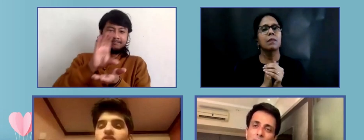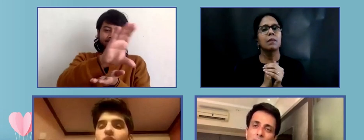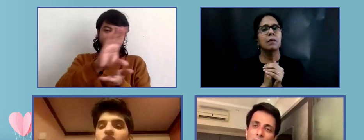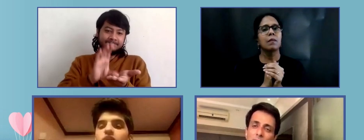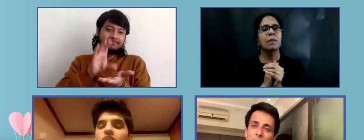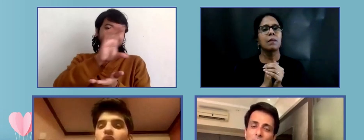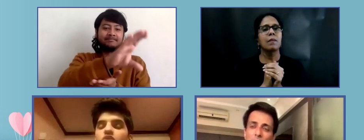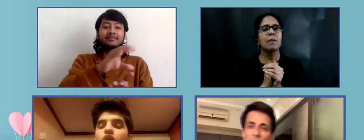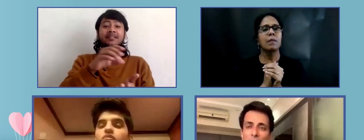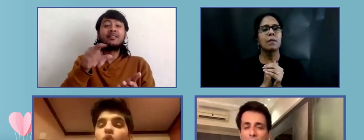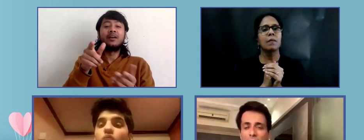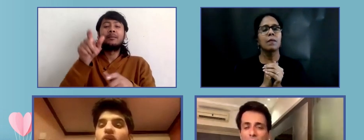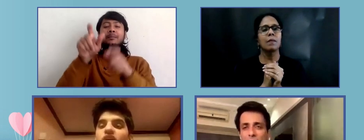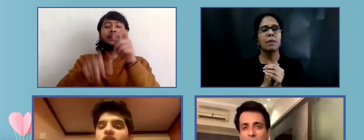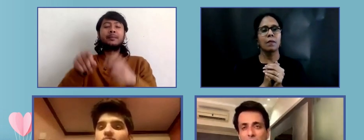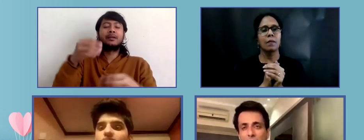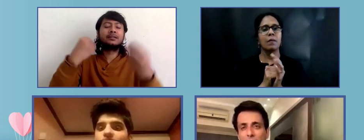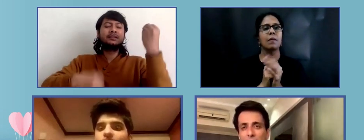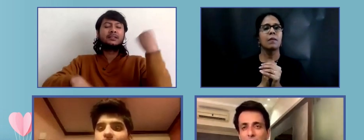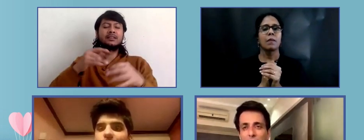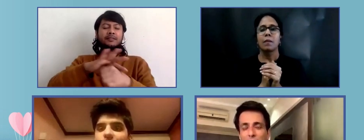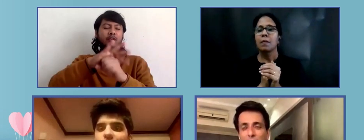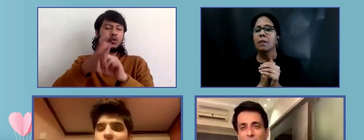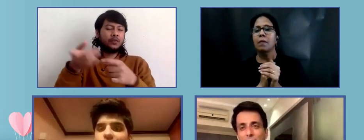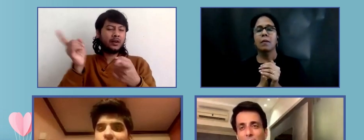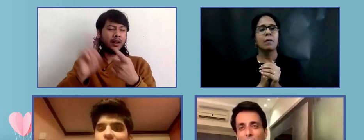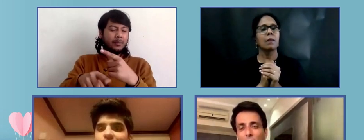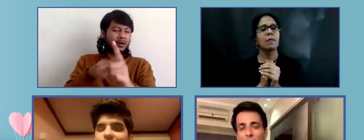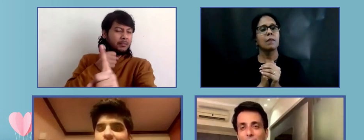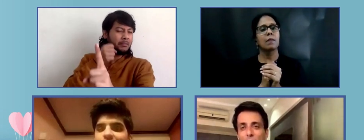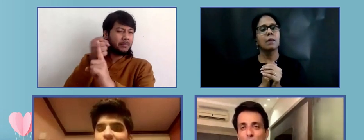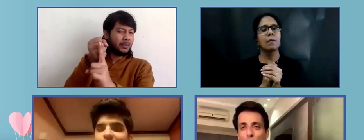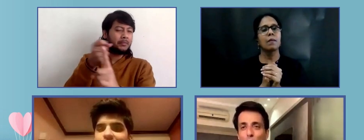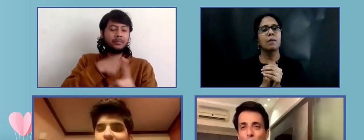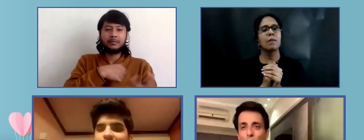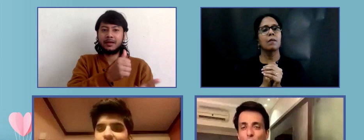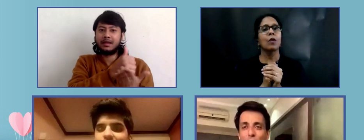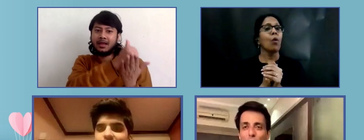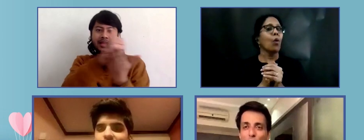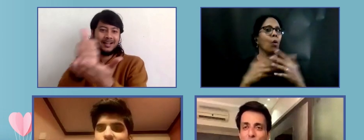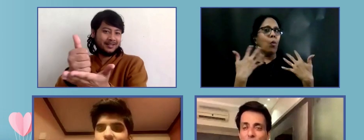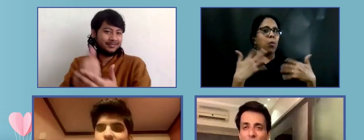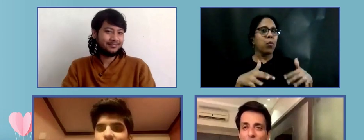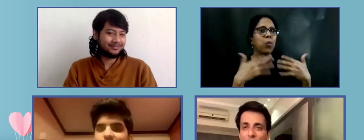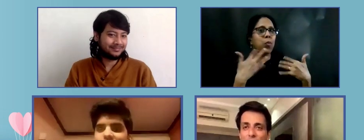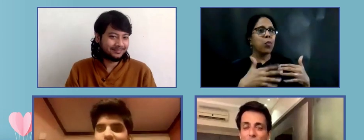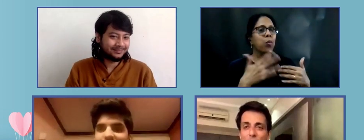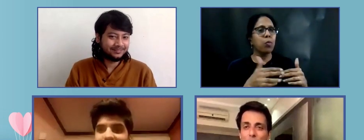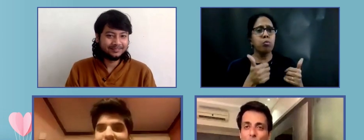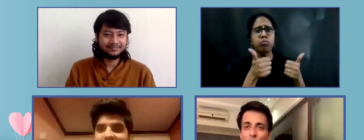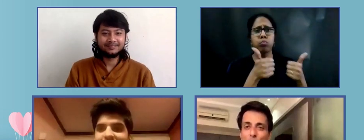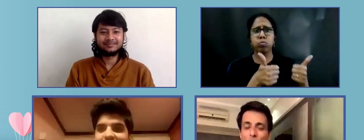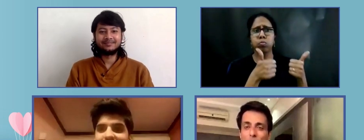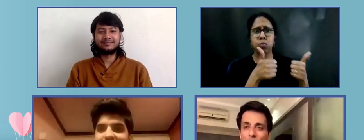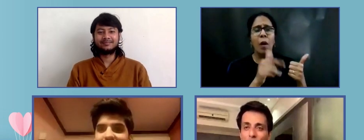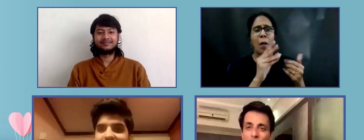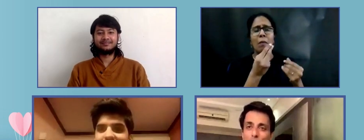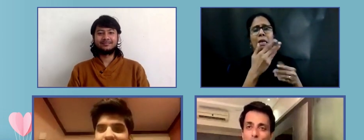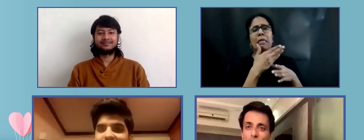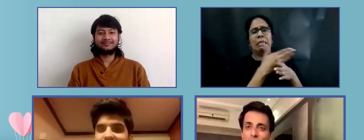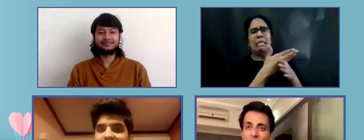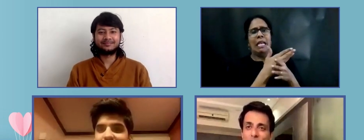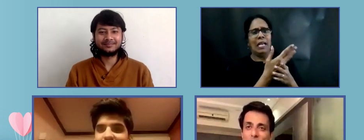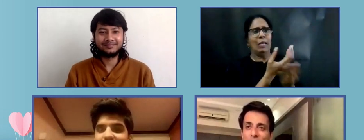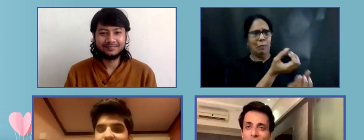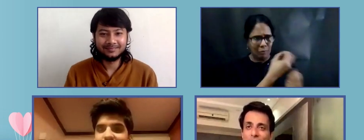who are troubled because of COVID. Oh, that is so cool, you know, and do share some with me also. Maybe I'll